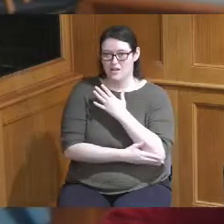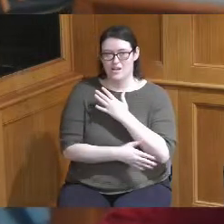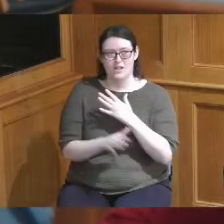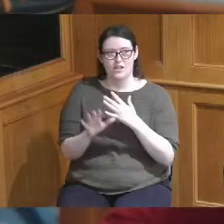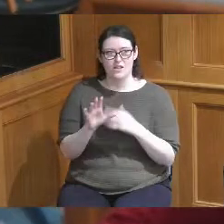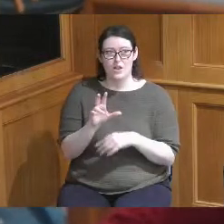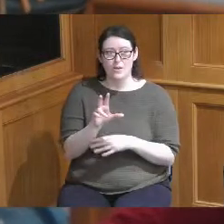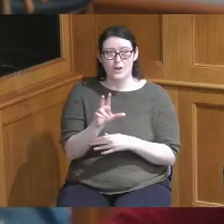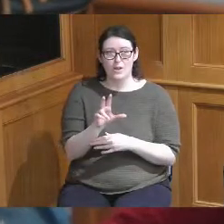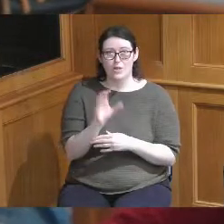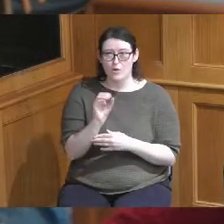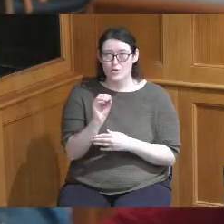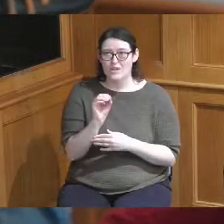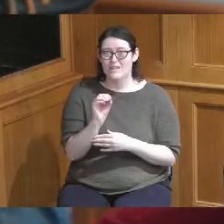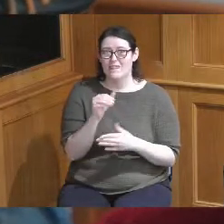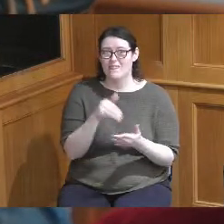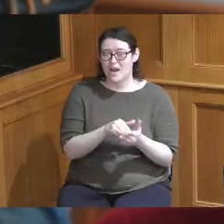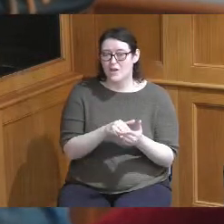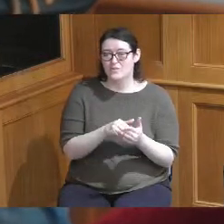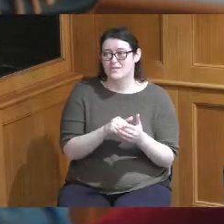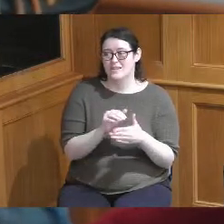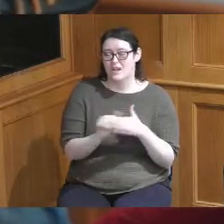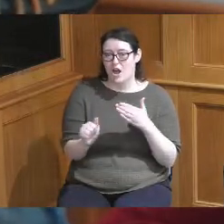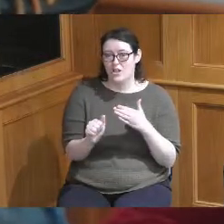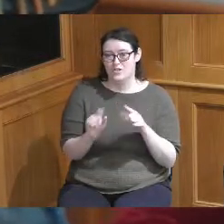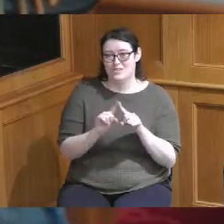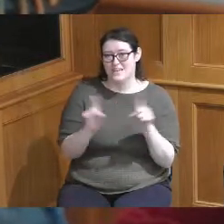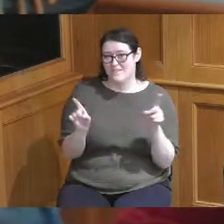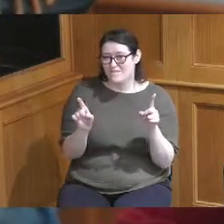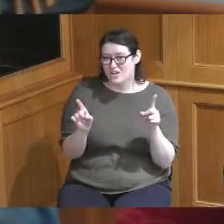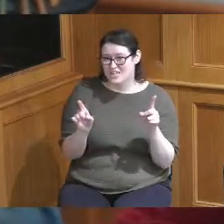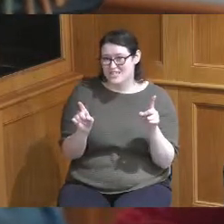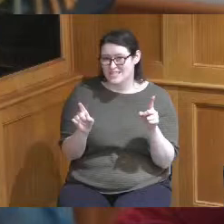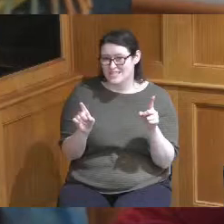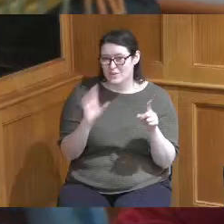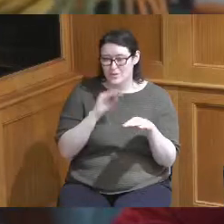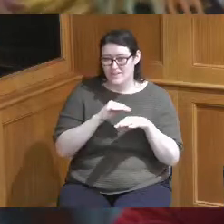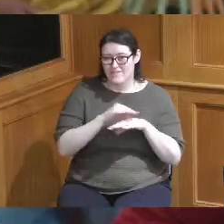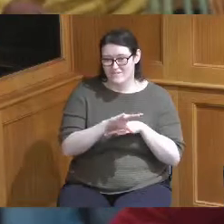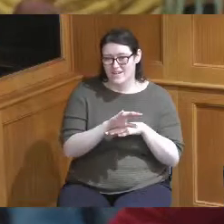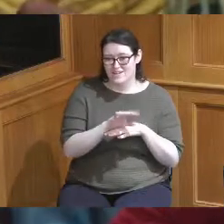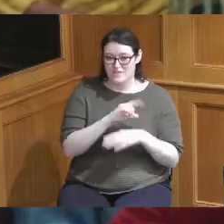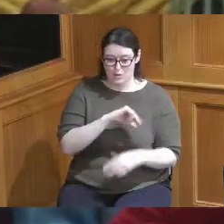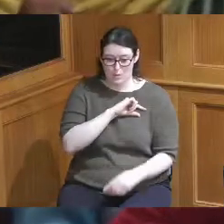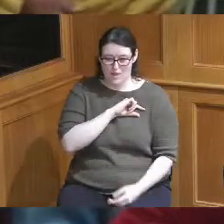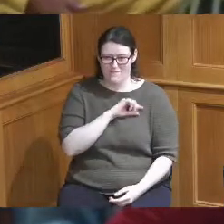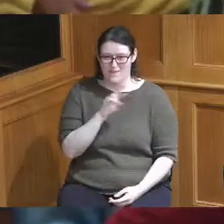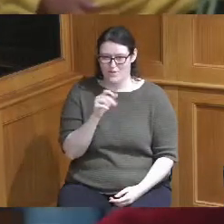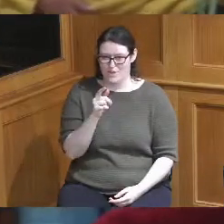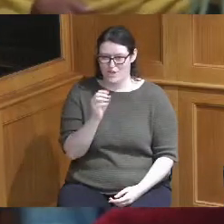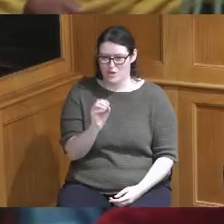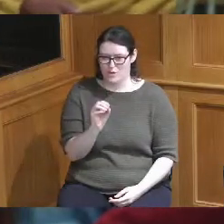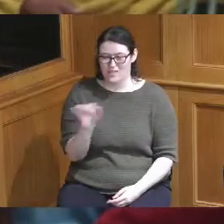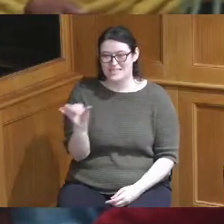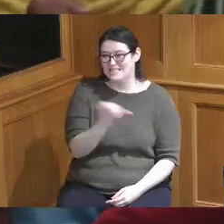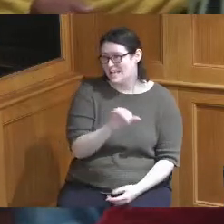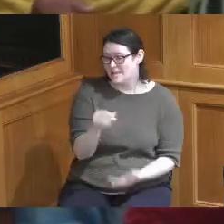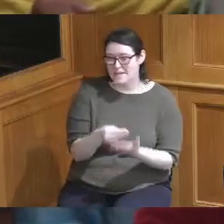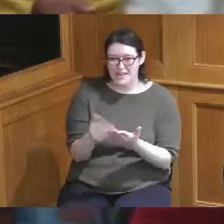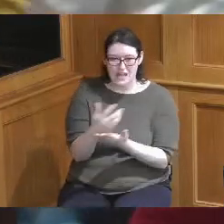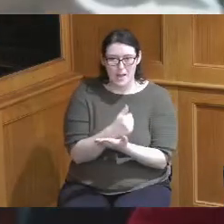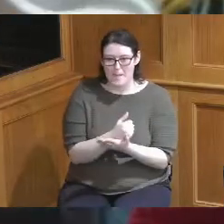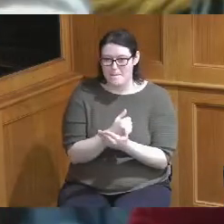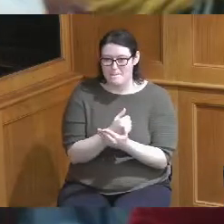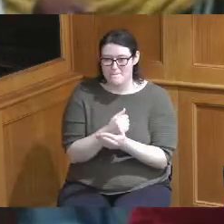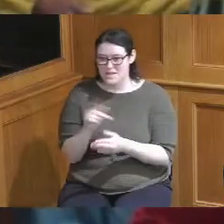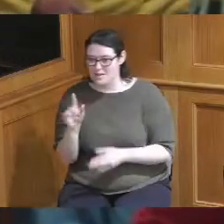almost $30,000. That's the difference in the qualifying for the same income. So